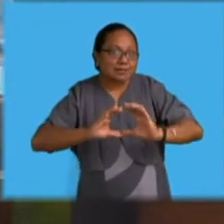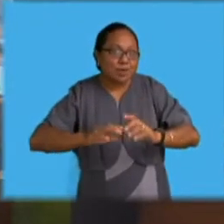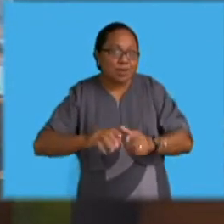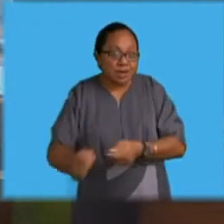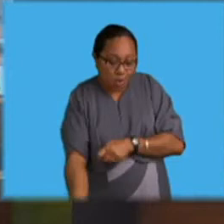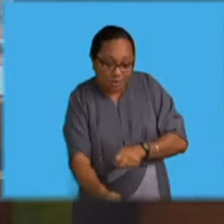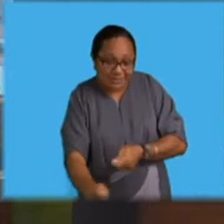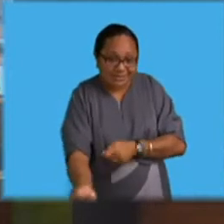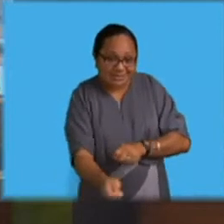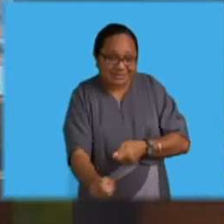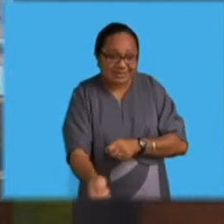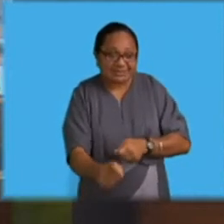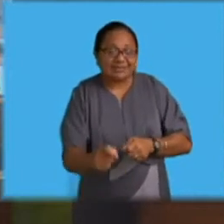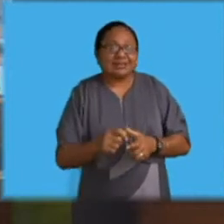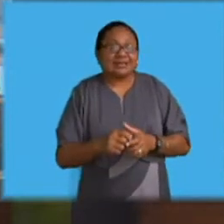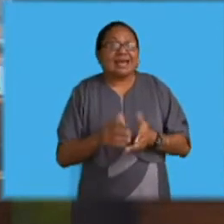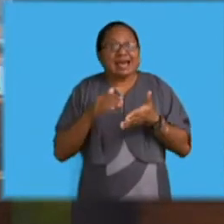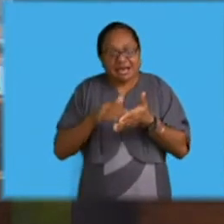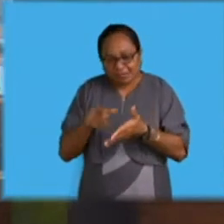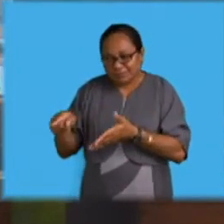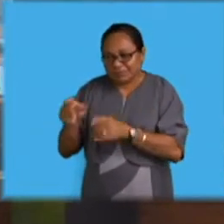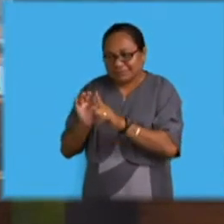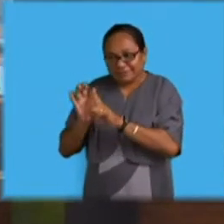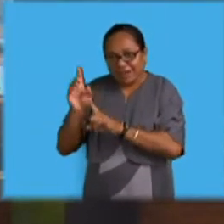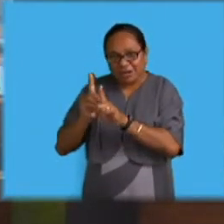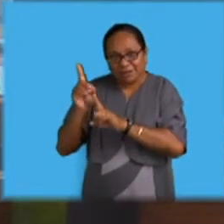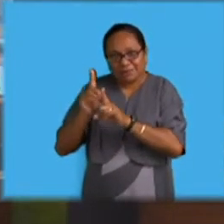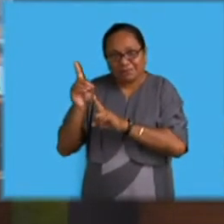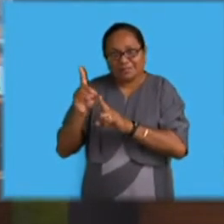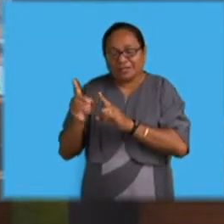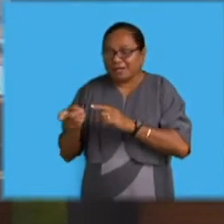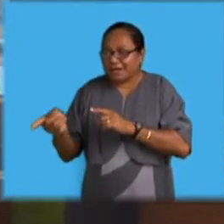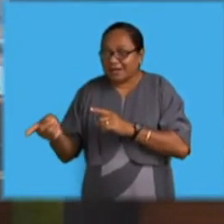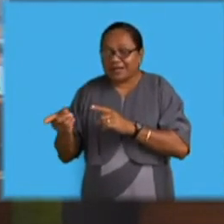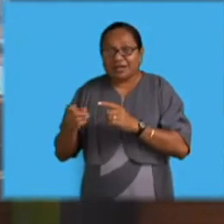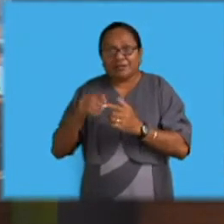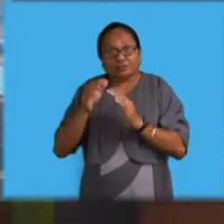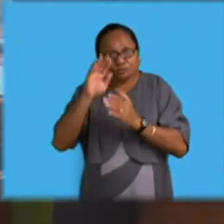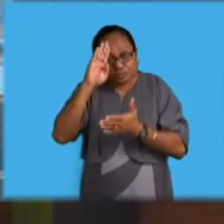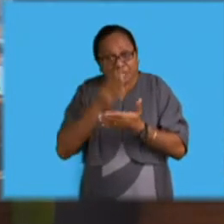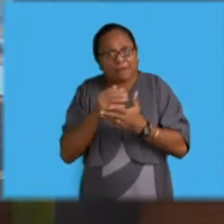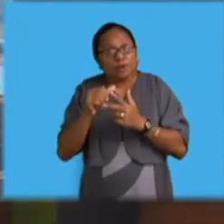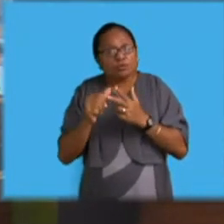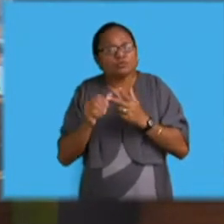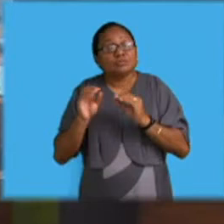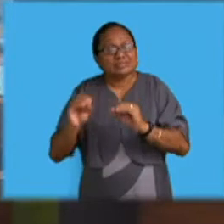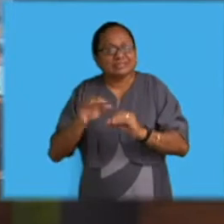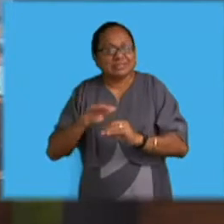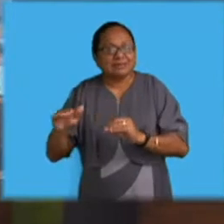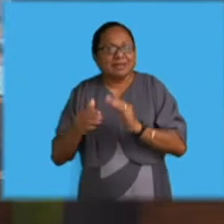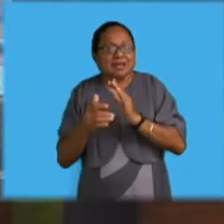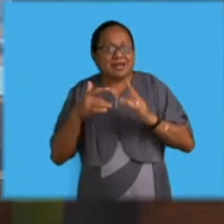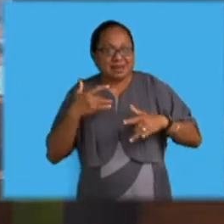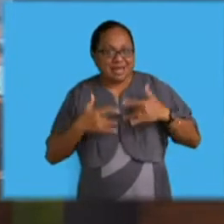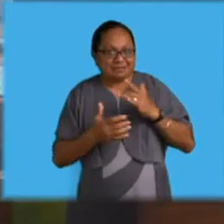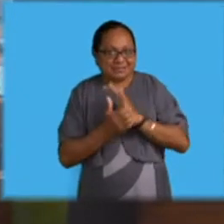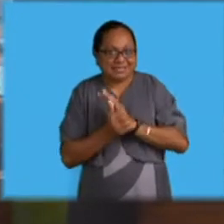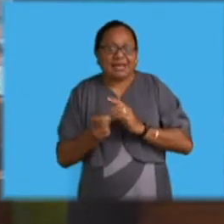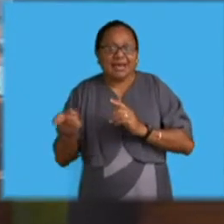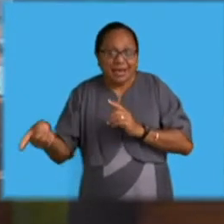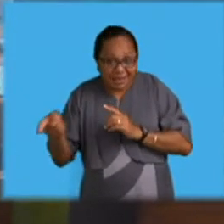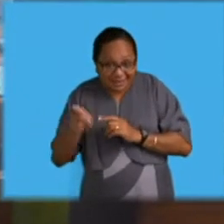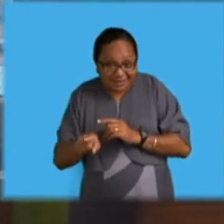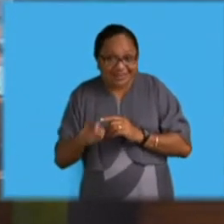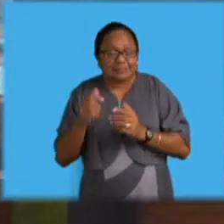only continue to hound the relevant talents in students, but teach them about life skills and the opportunity to advocate against